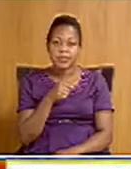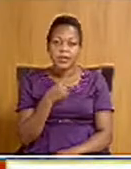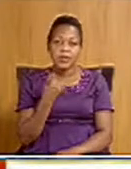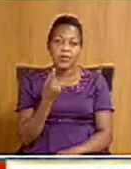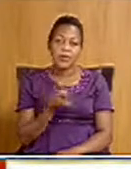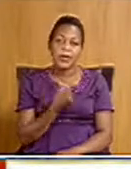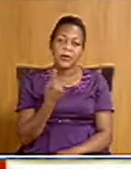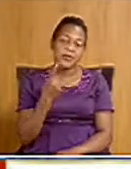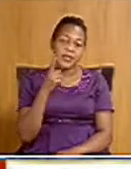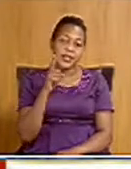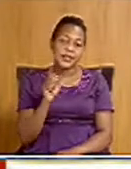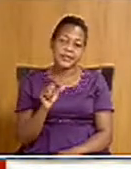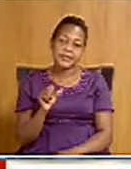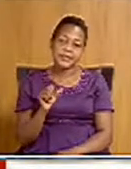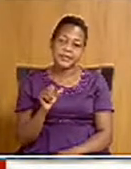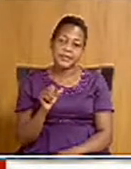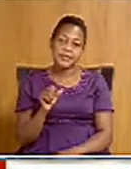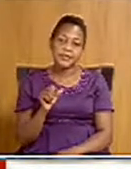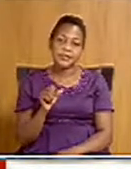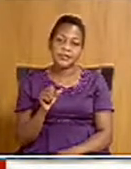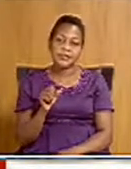were only 19.